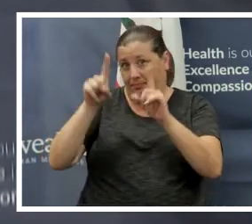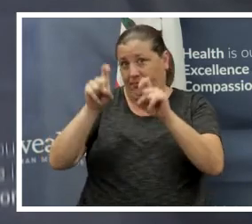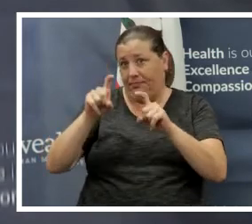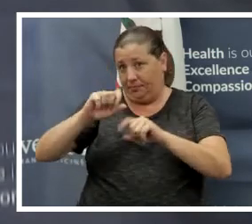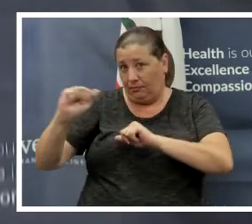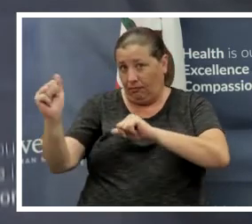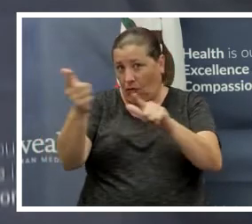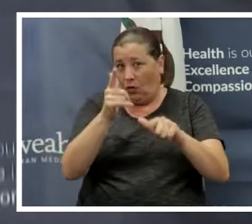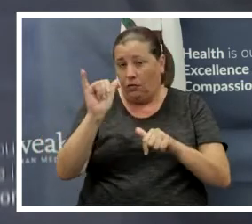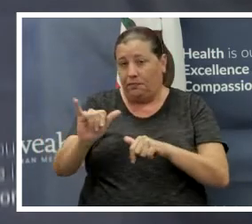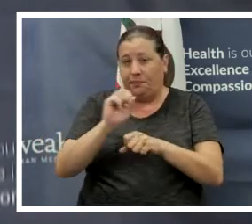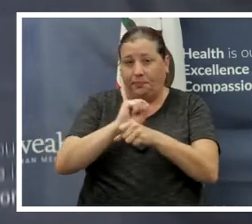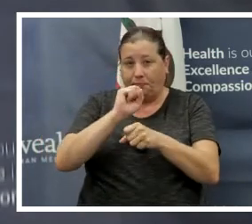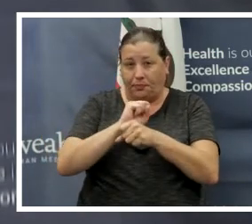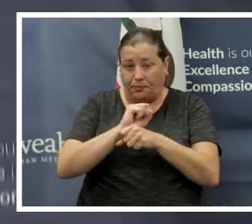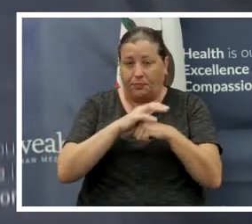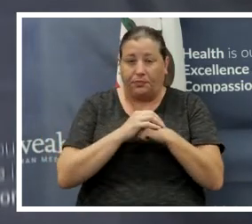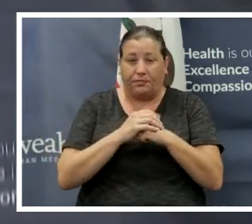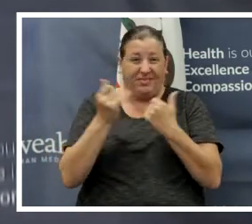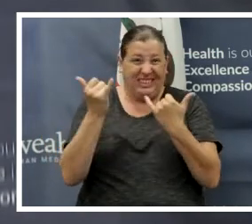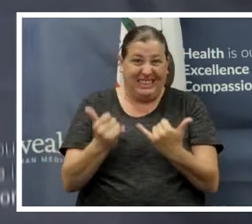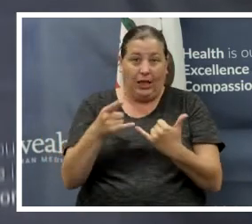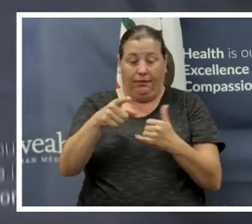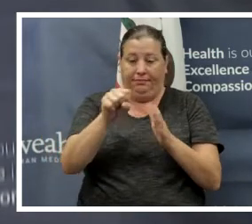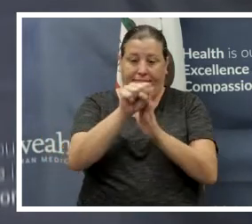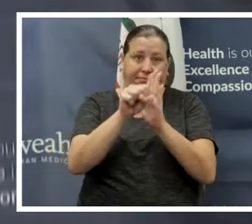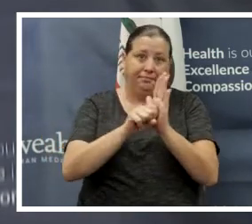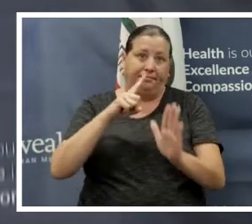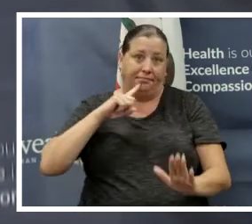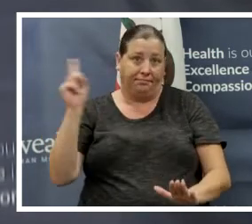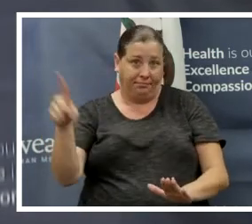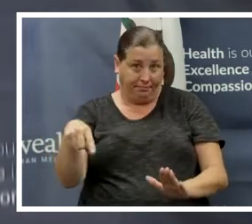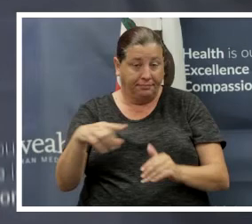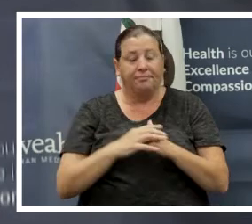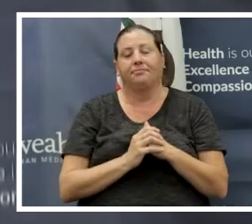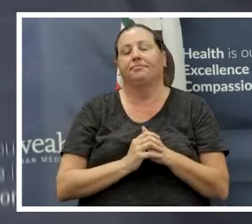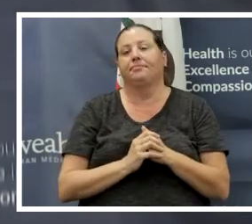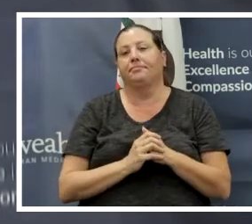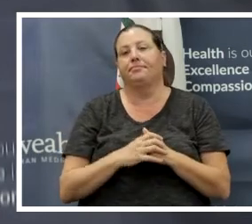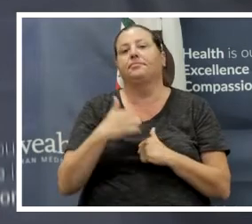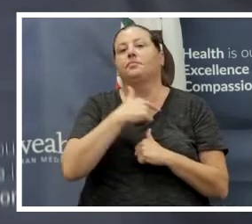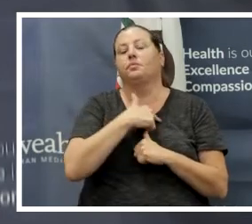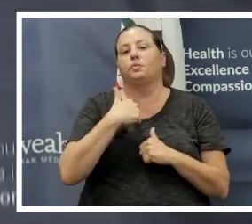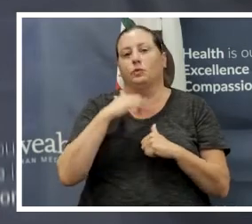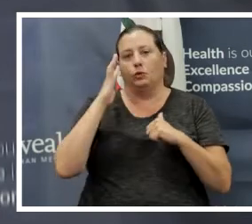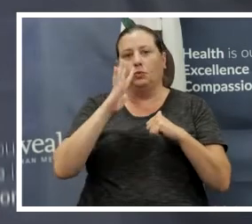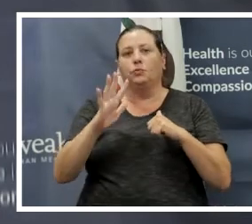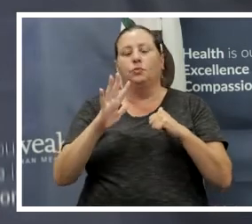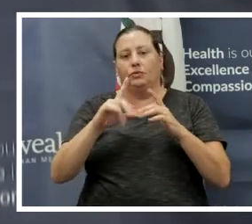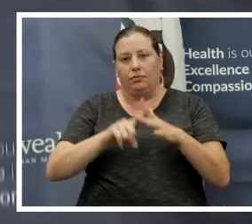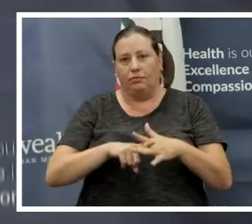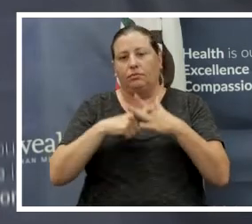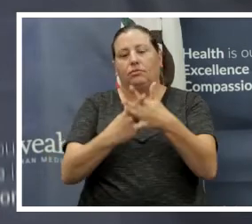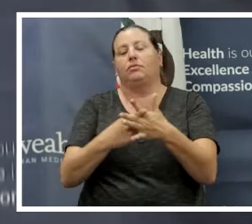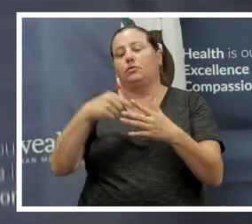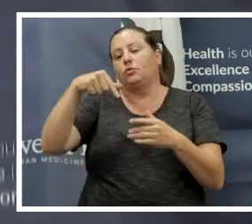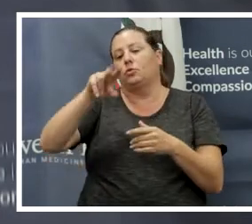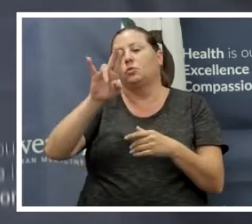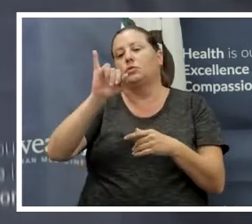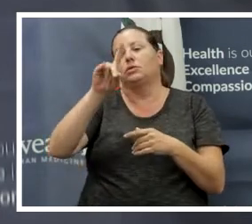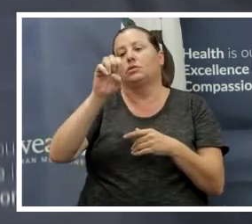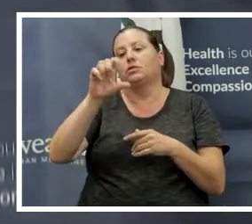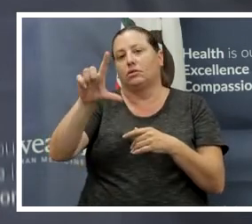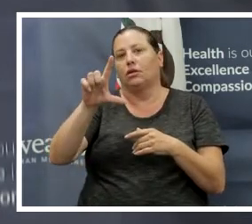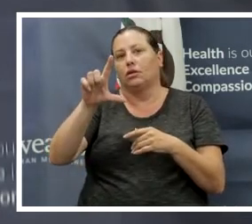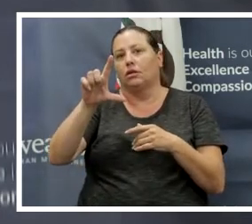employees. So that's now a state mandated, and we will deploy the Quidel